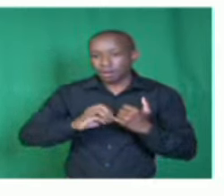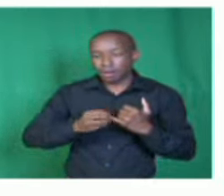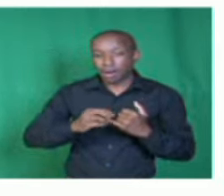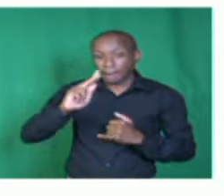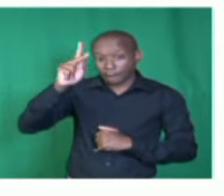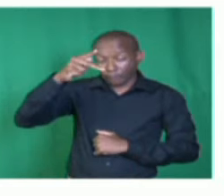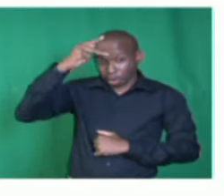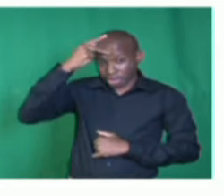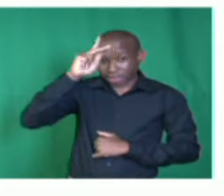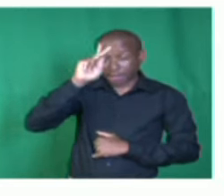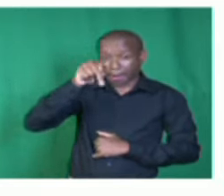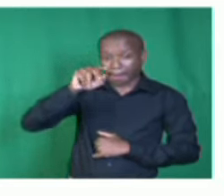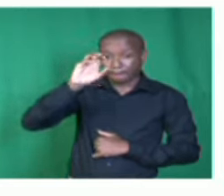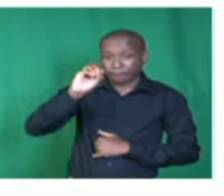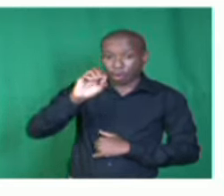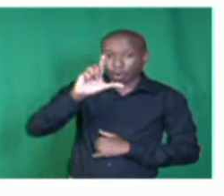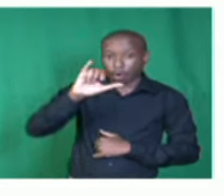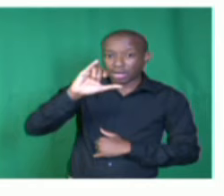It is a policy